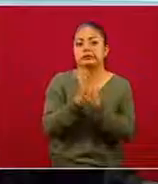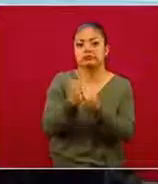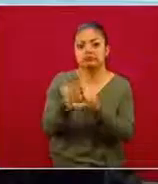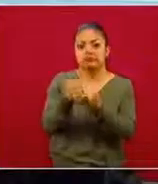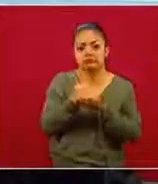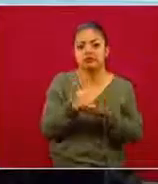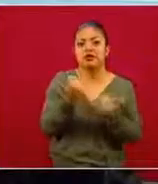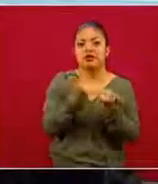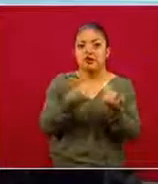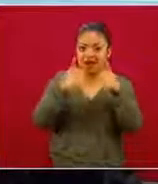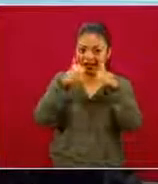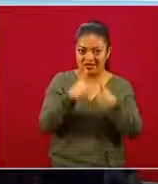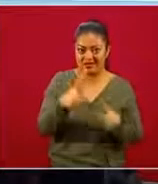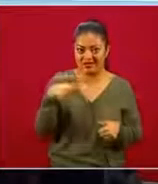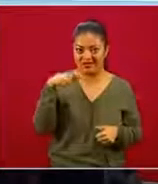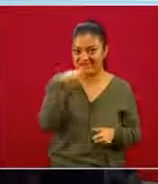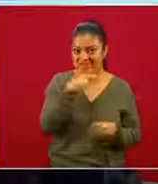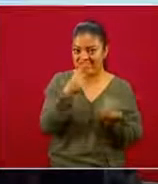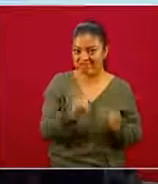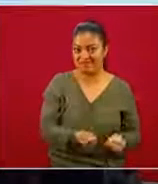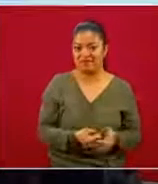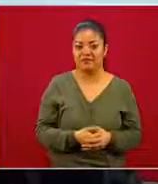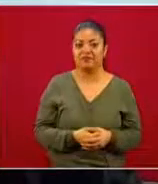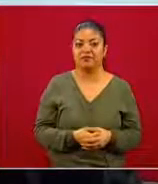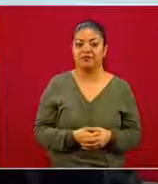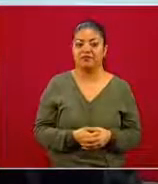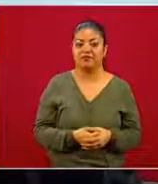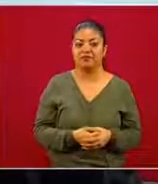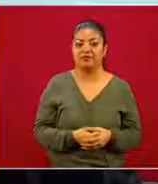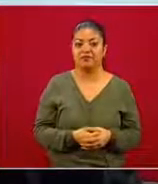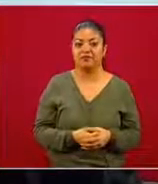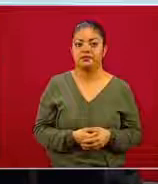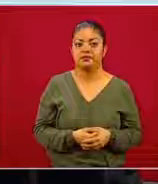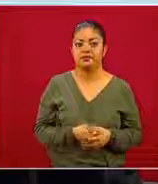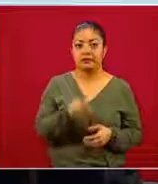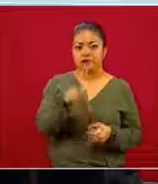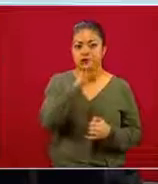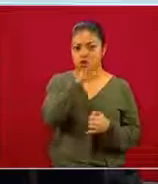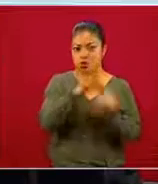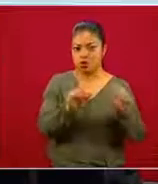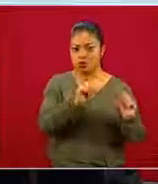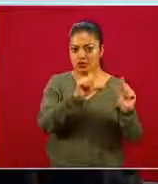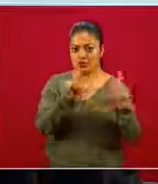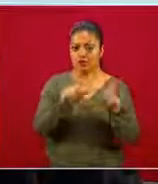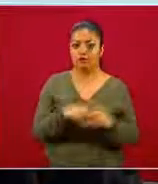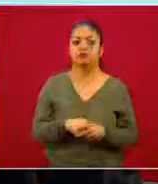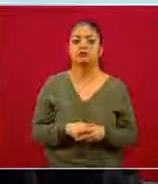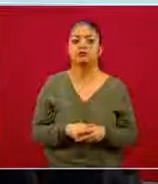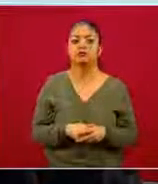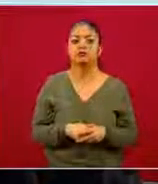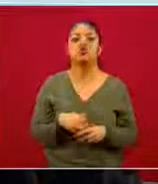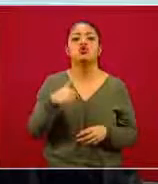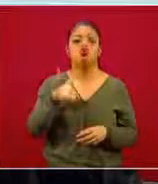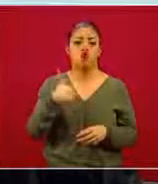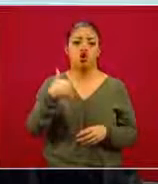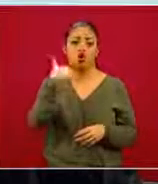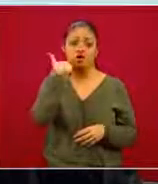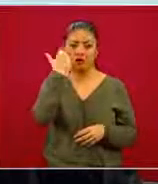can ask for help and get medical attention by telephone. This is my last